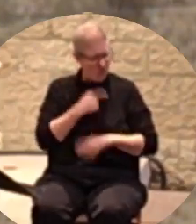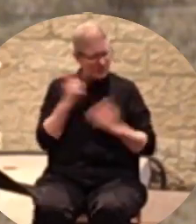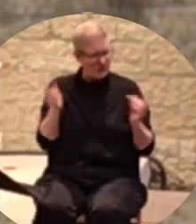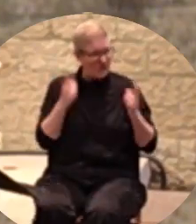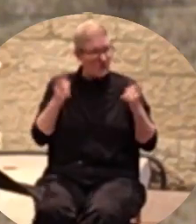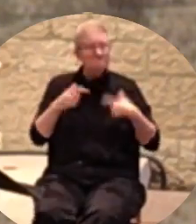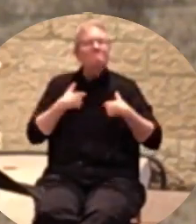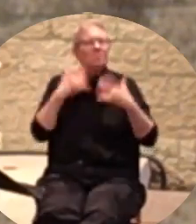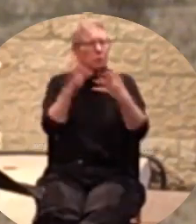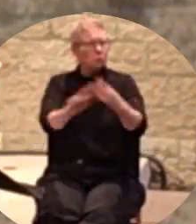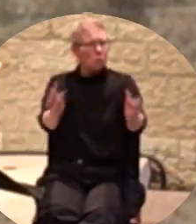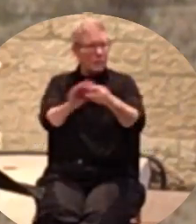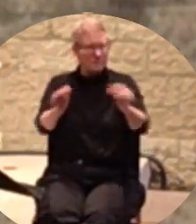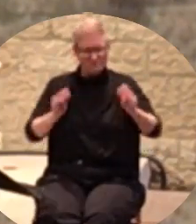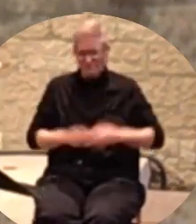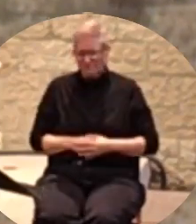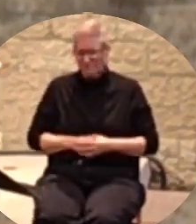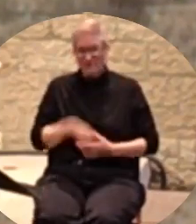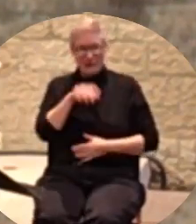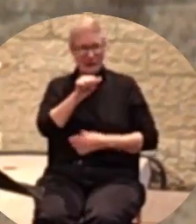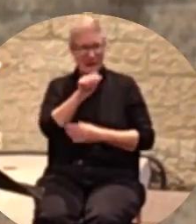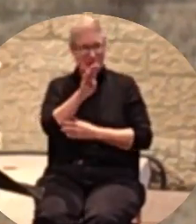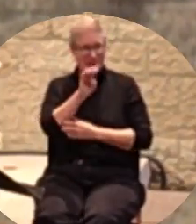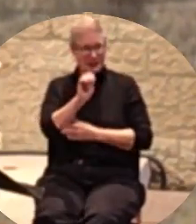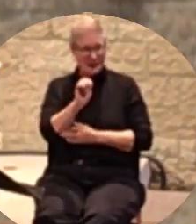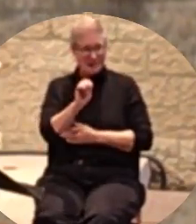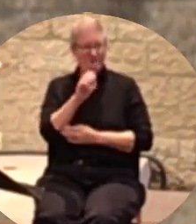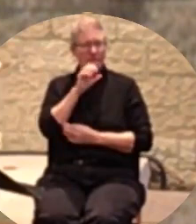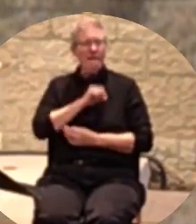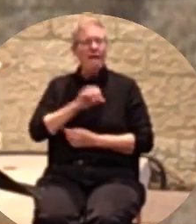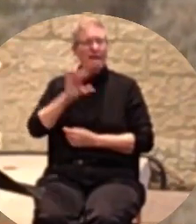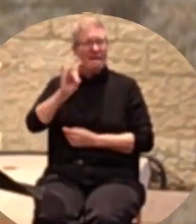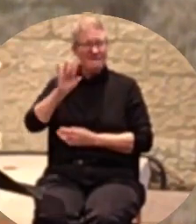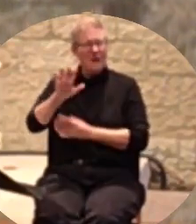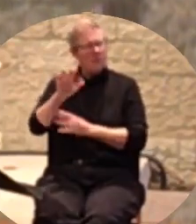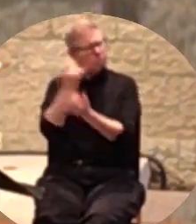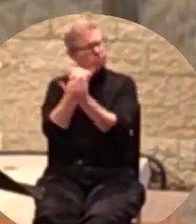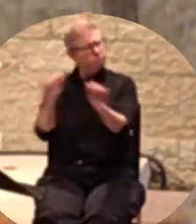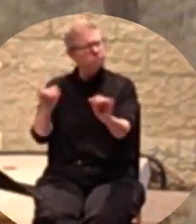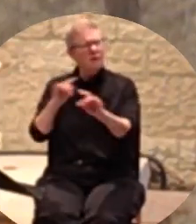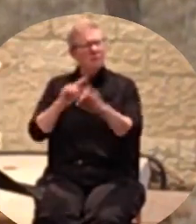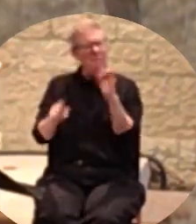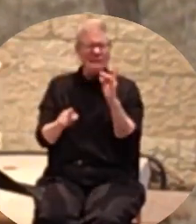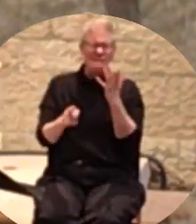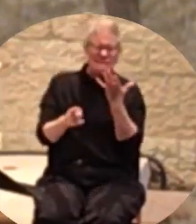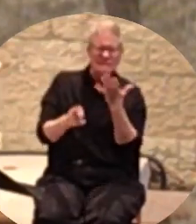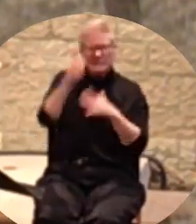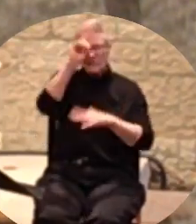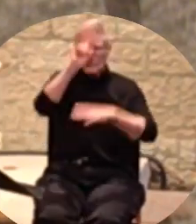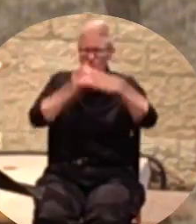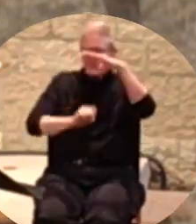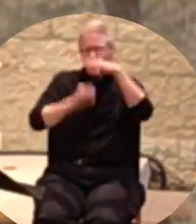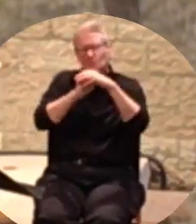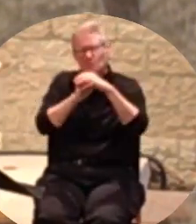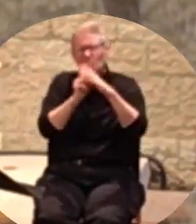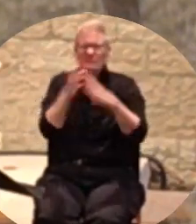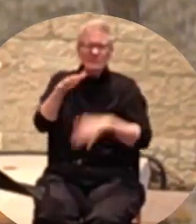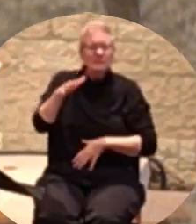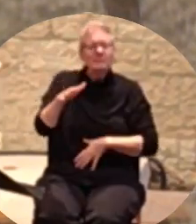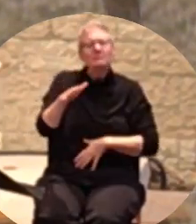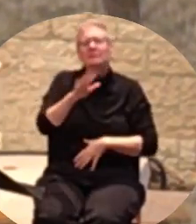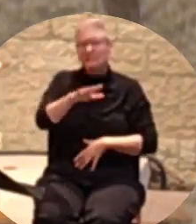fiercely independent, even at the age of 85. But after a mild stroke, his son insisted he move in with him.